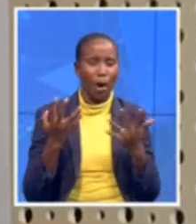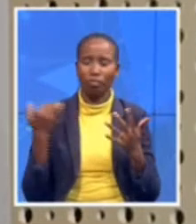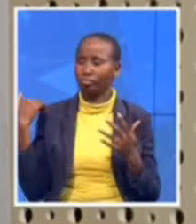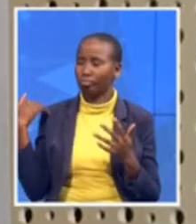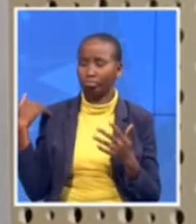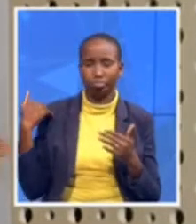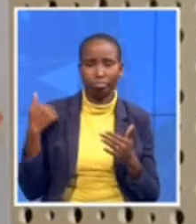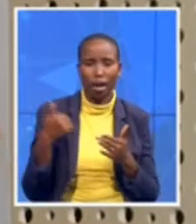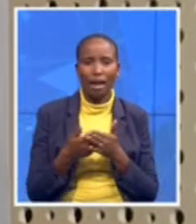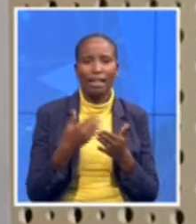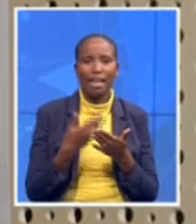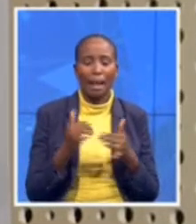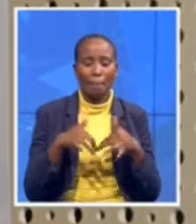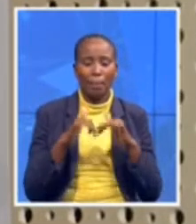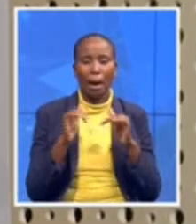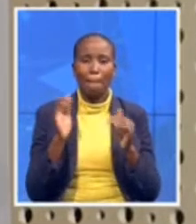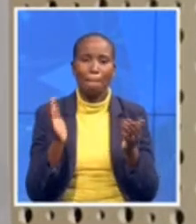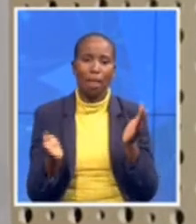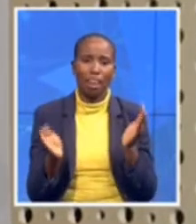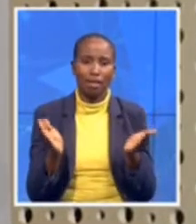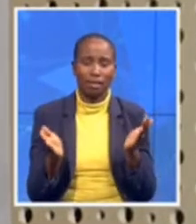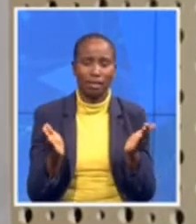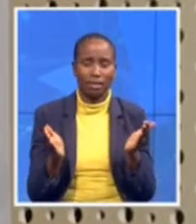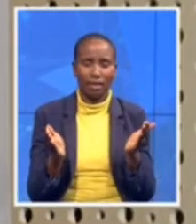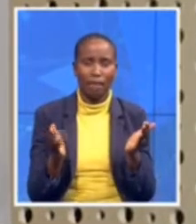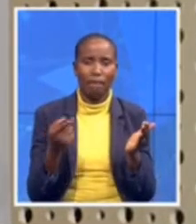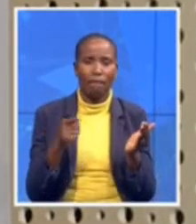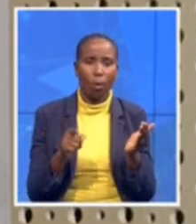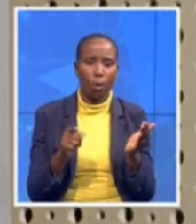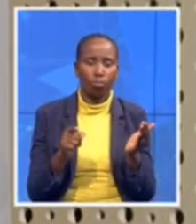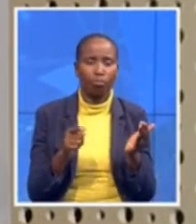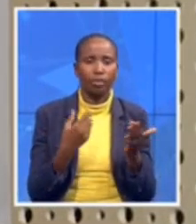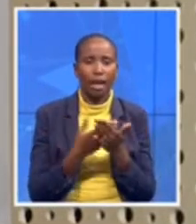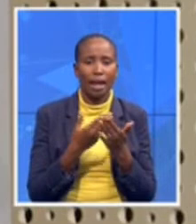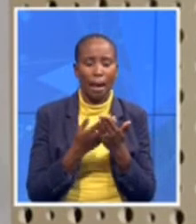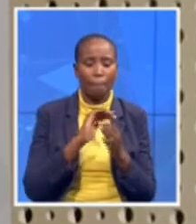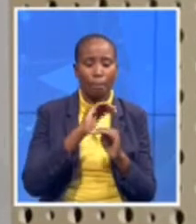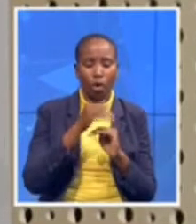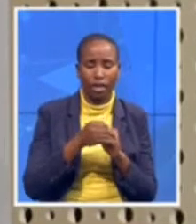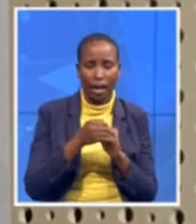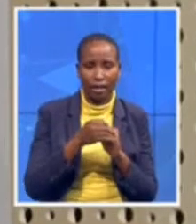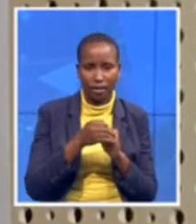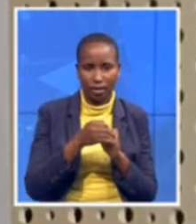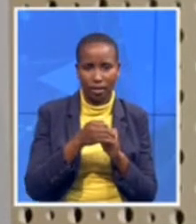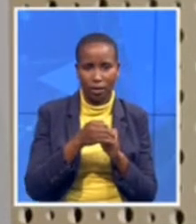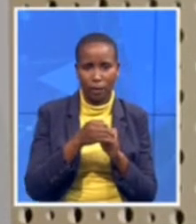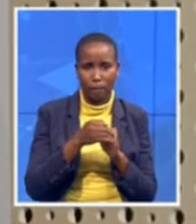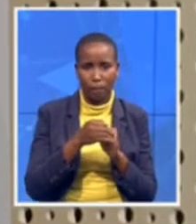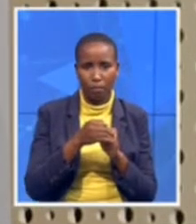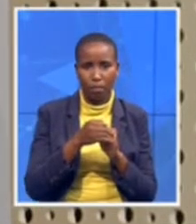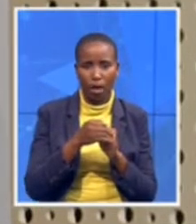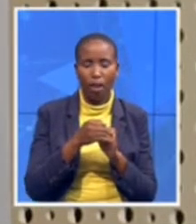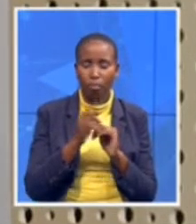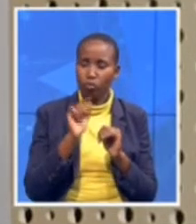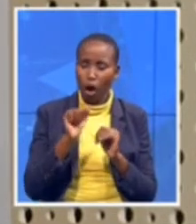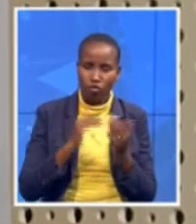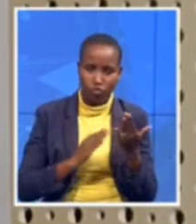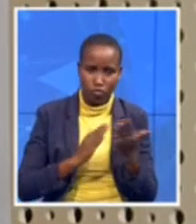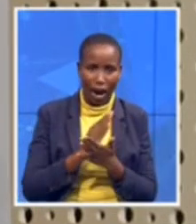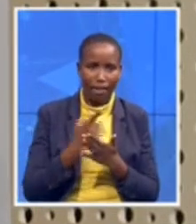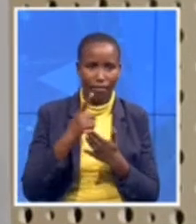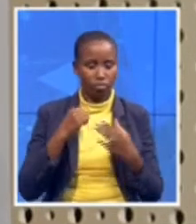between protecting the rights of freedom of expression, but also on the other hand, making sure that we